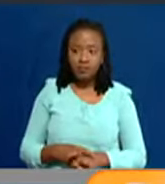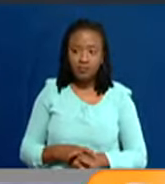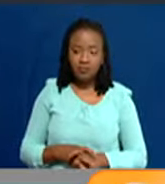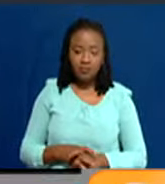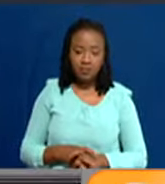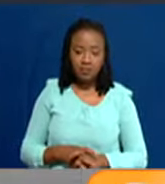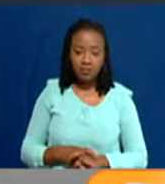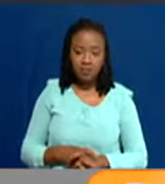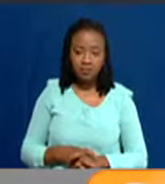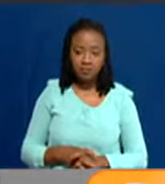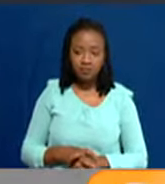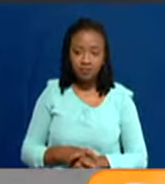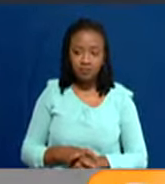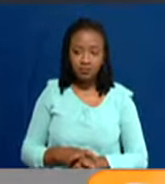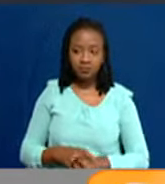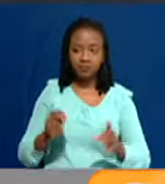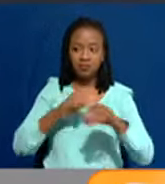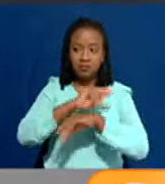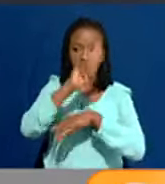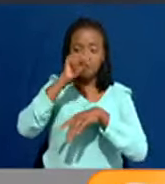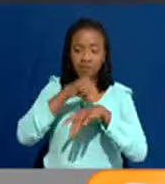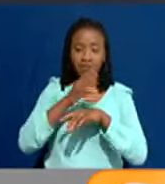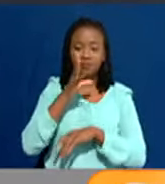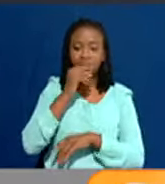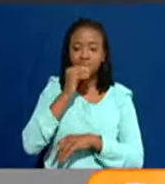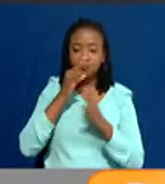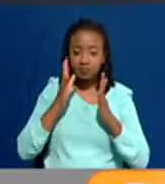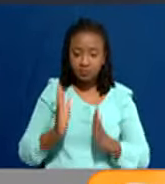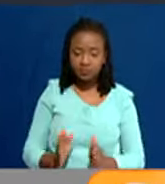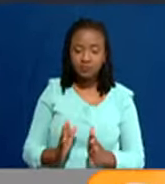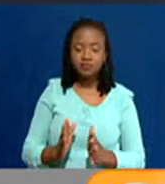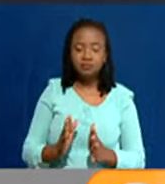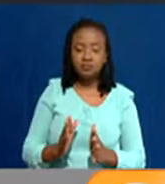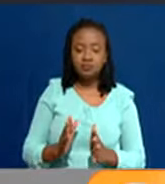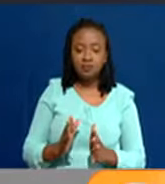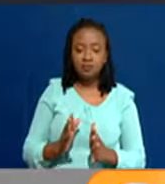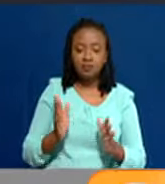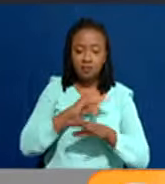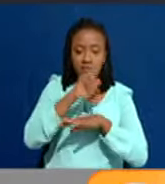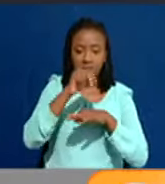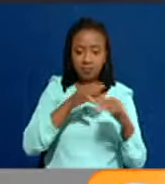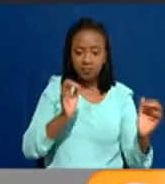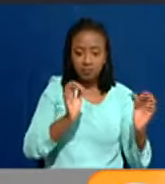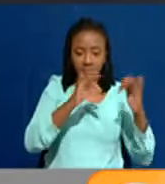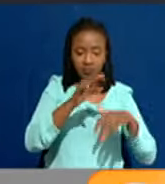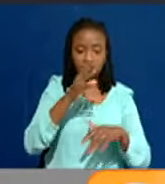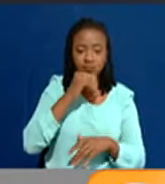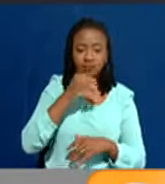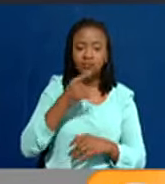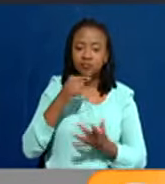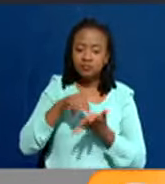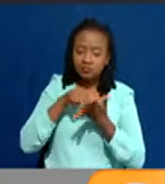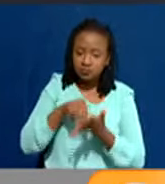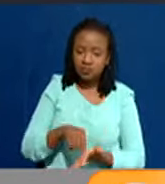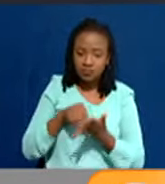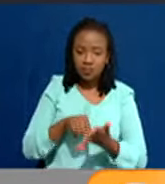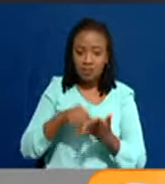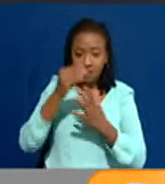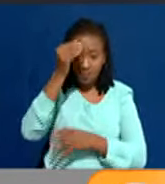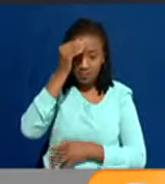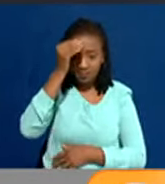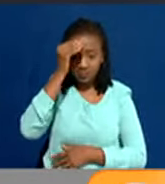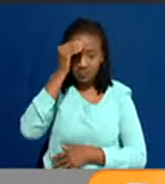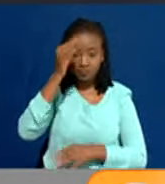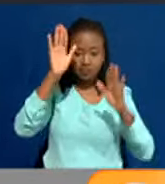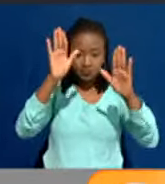Now, a National Assembly Speaker, Moses Wetangula, has emphasized the importance of inclusive education, particularly focusing on the education